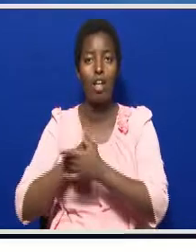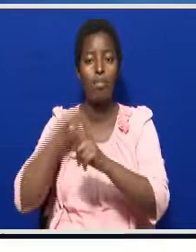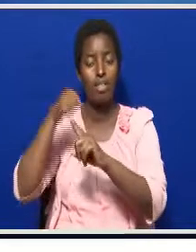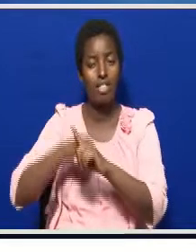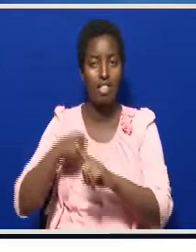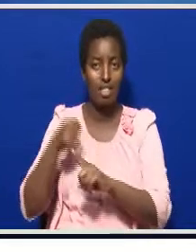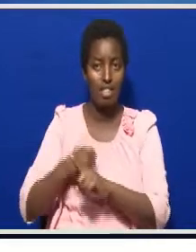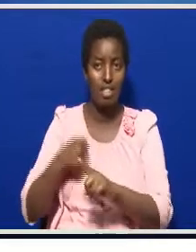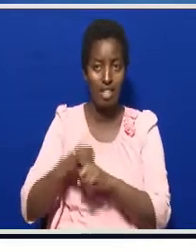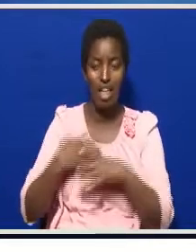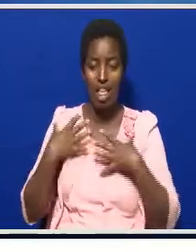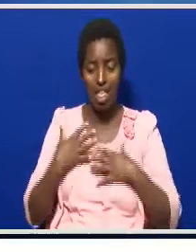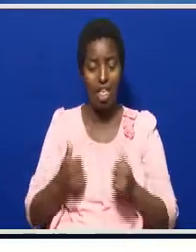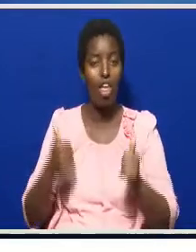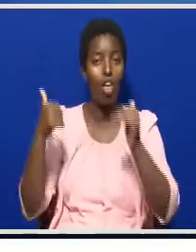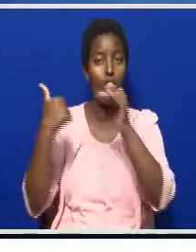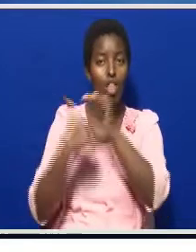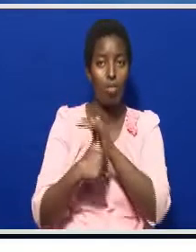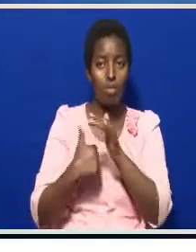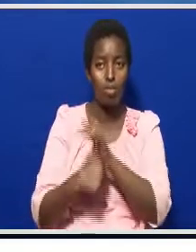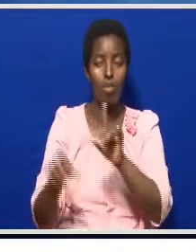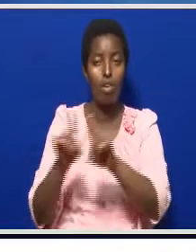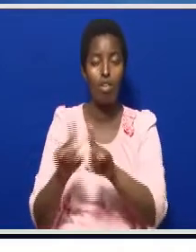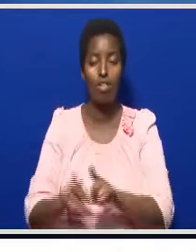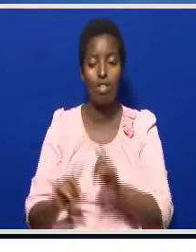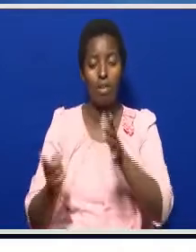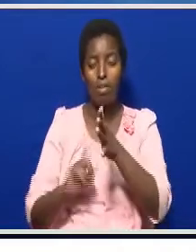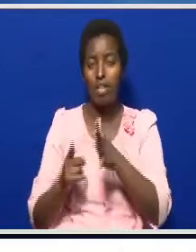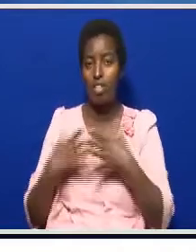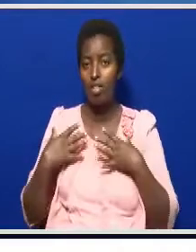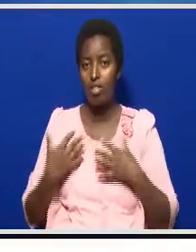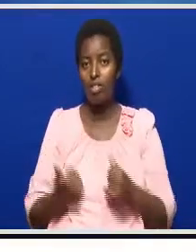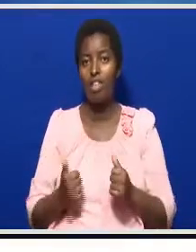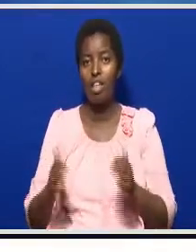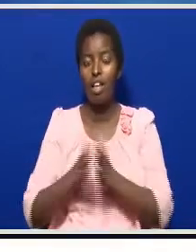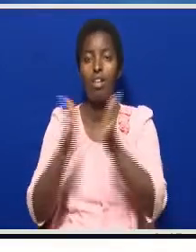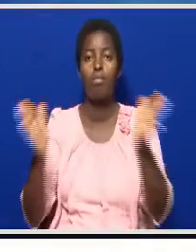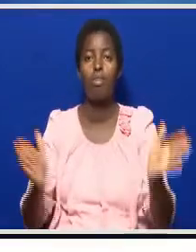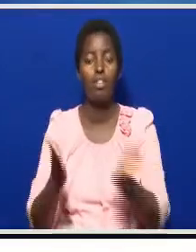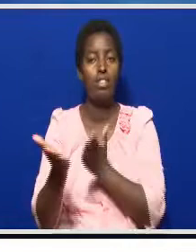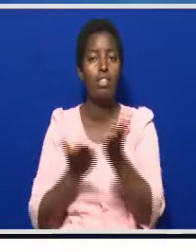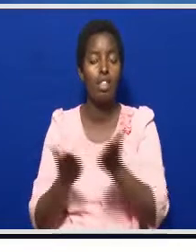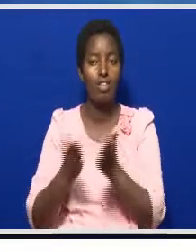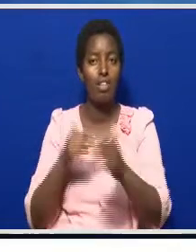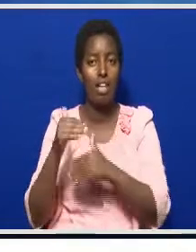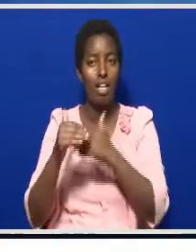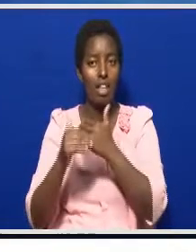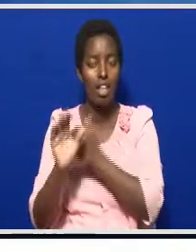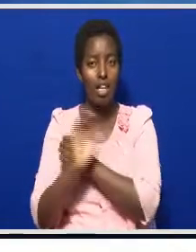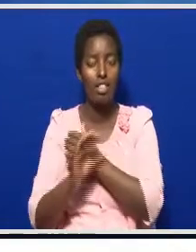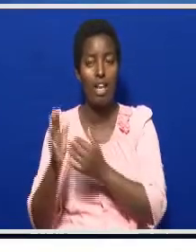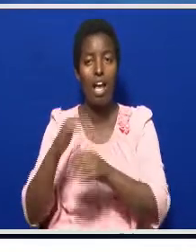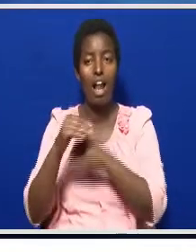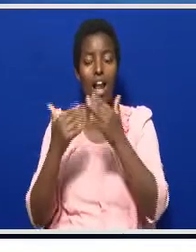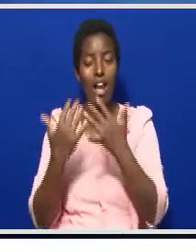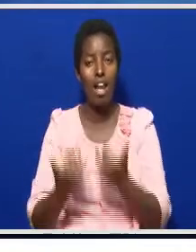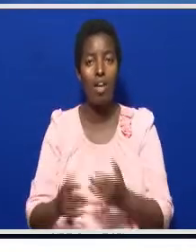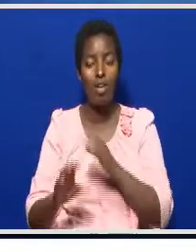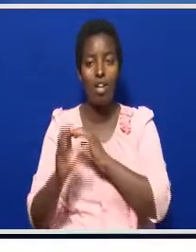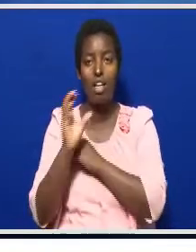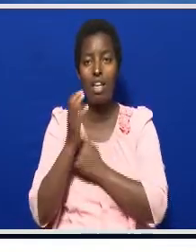struggling health crisis. In a circular issued by the Ministry of Health, all public servants in the country are now required to